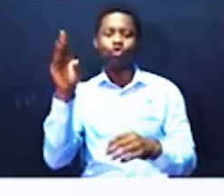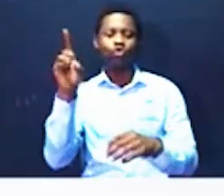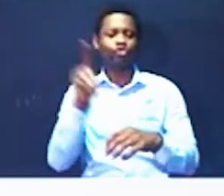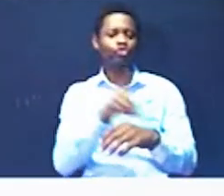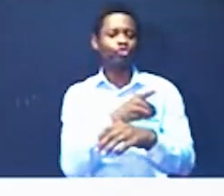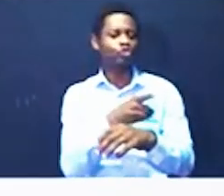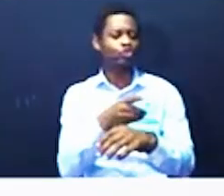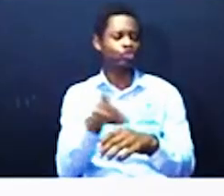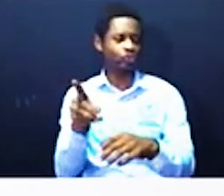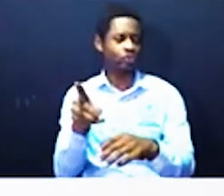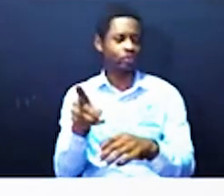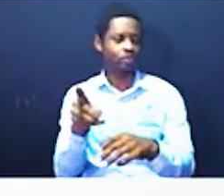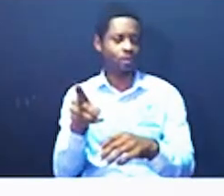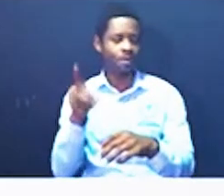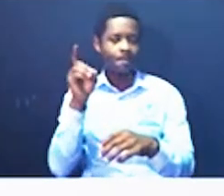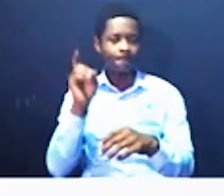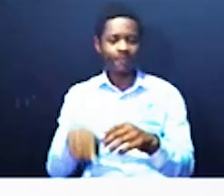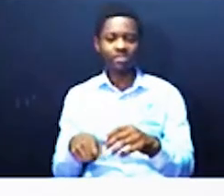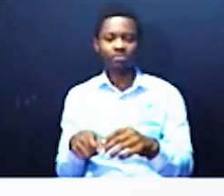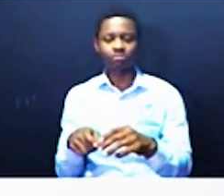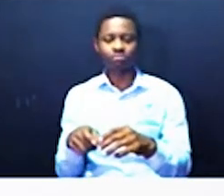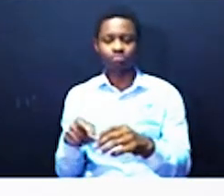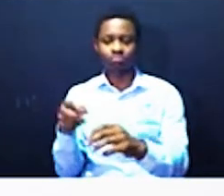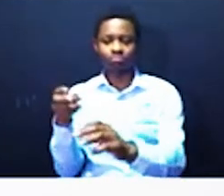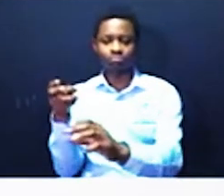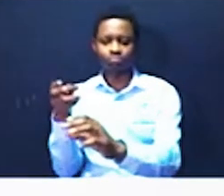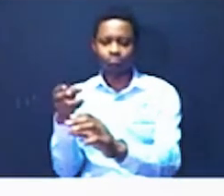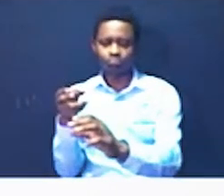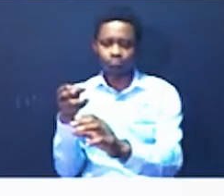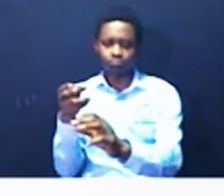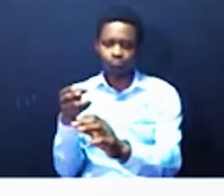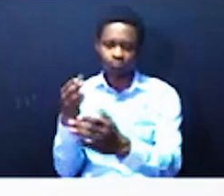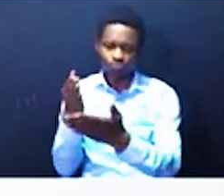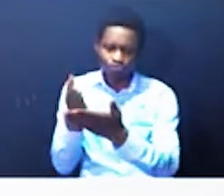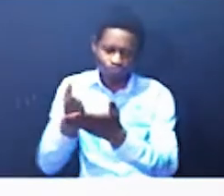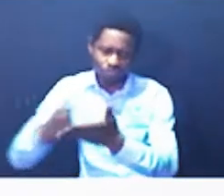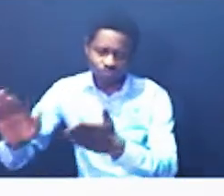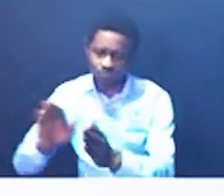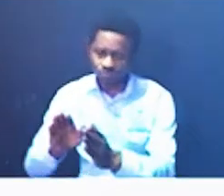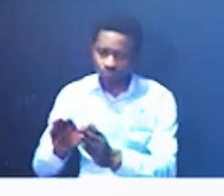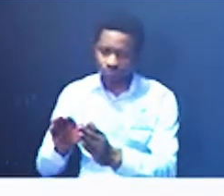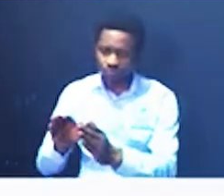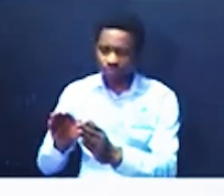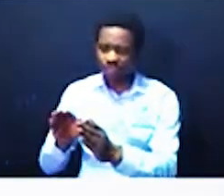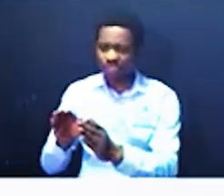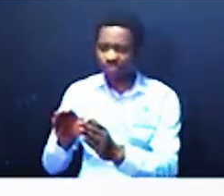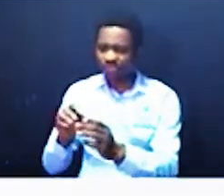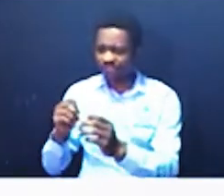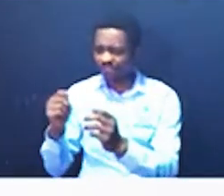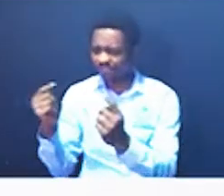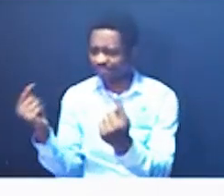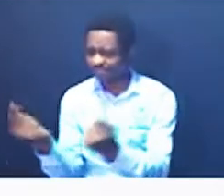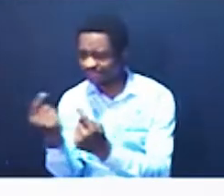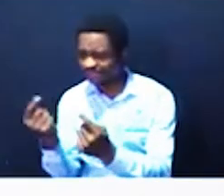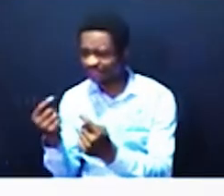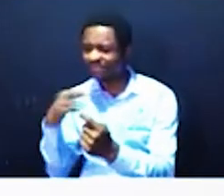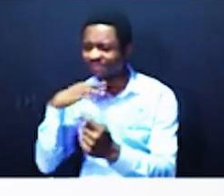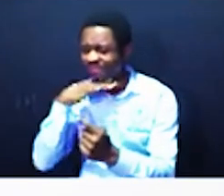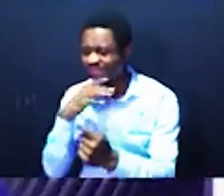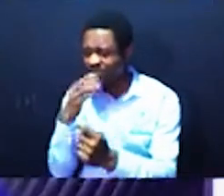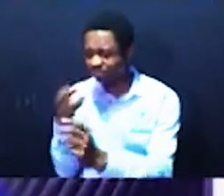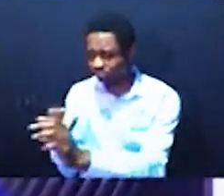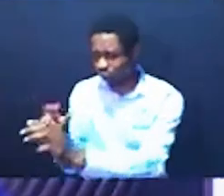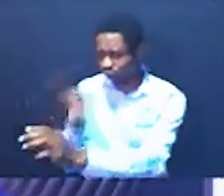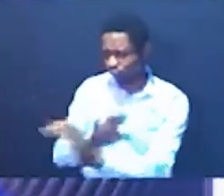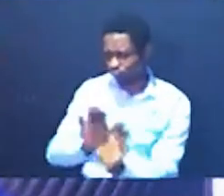to keep away from polluting influences. Because there will be influences